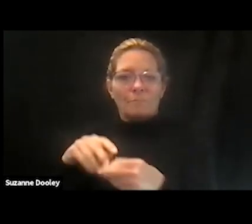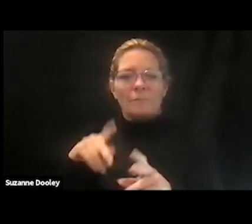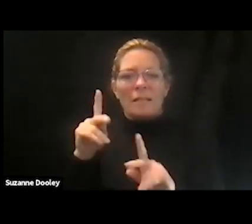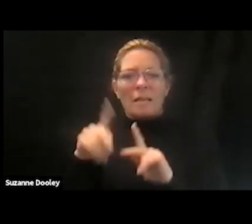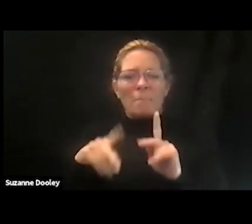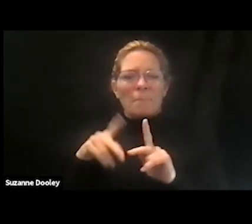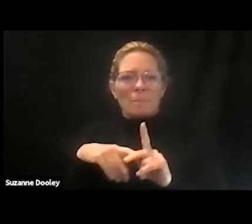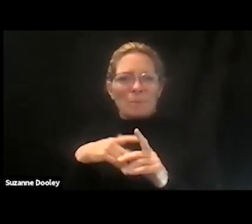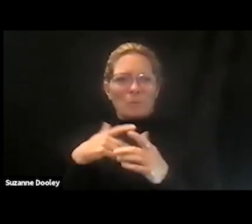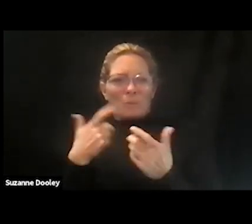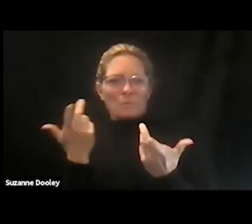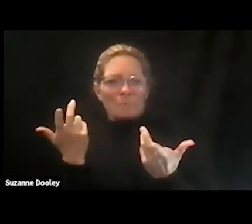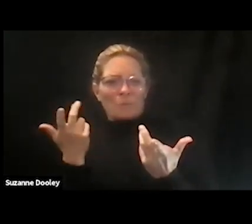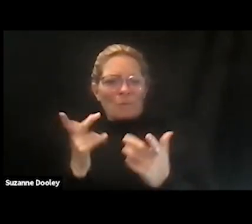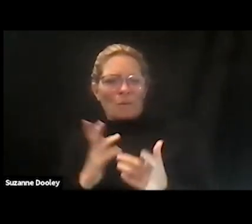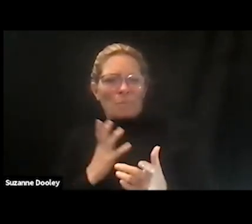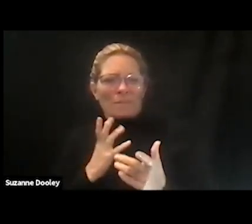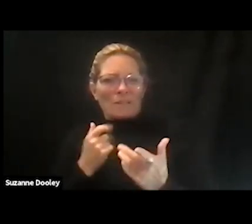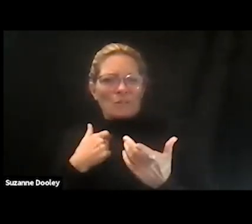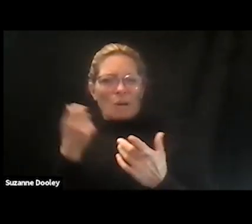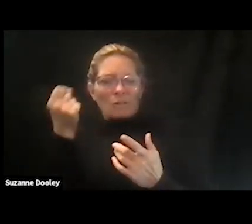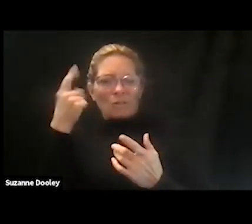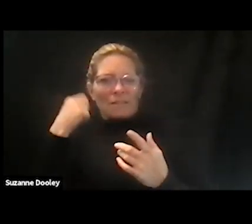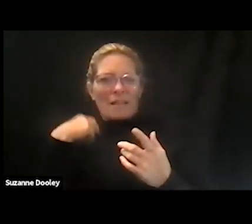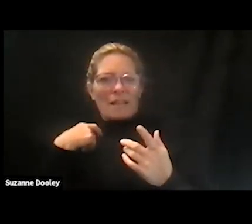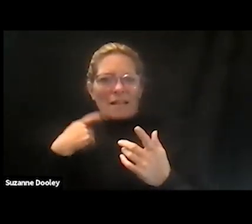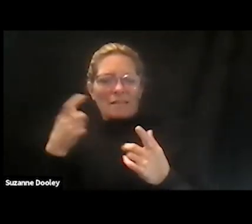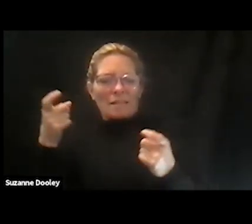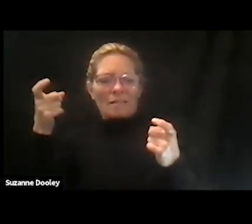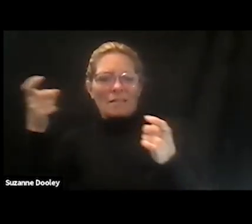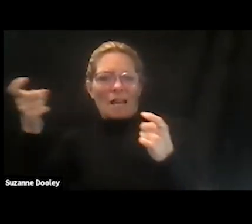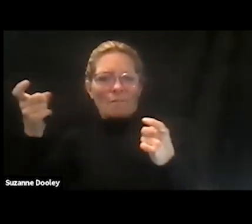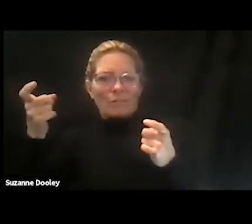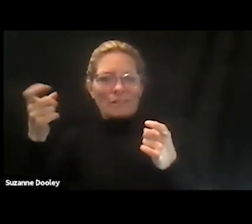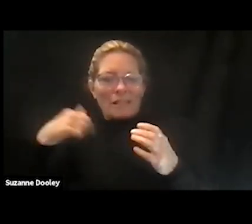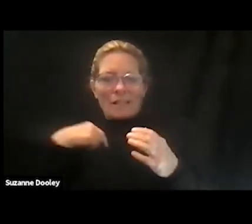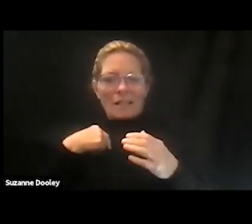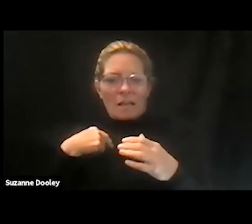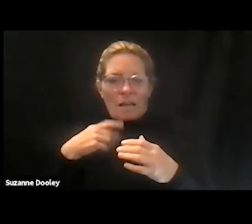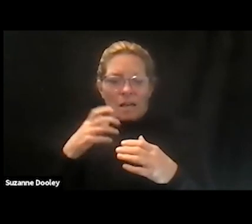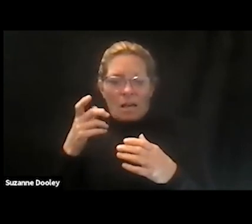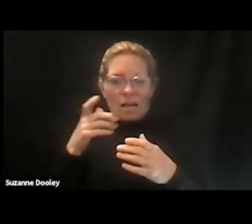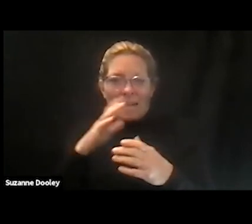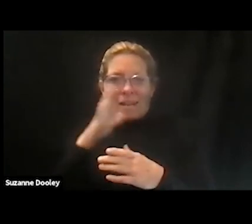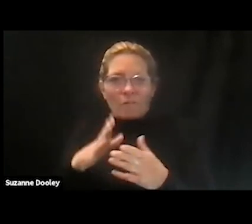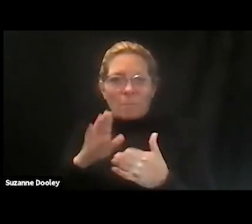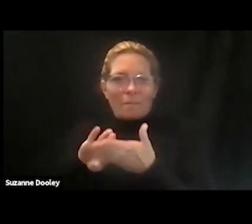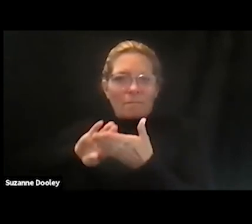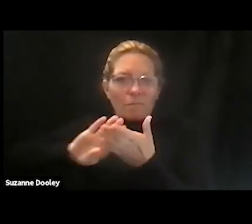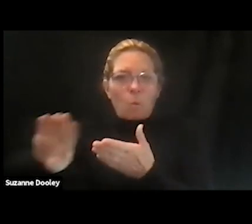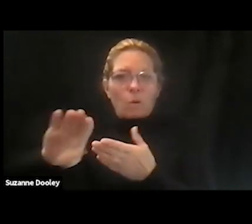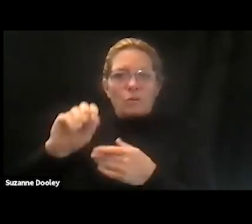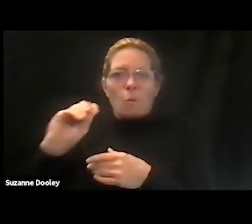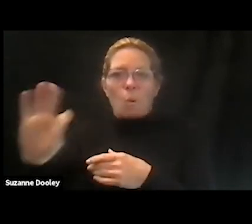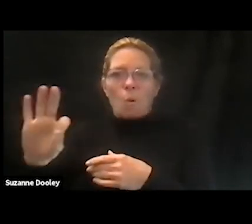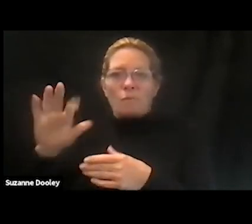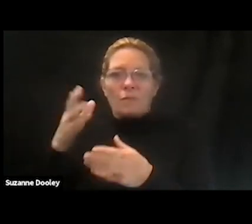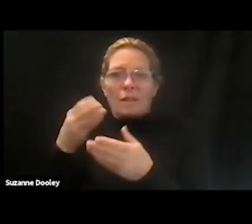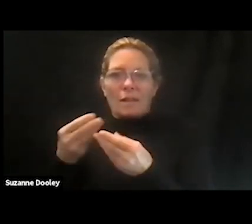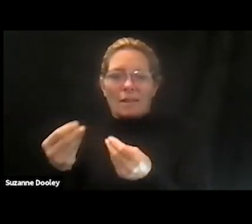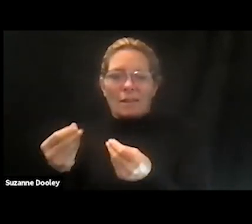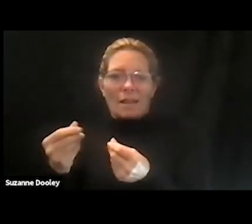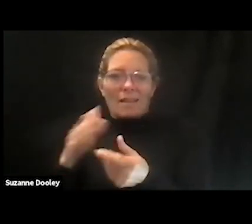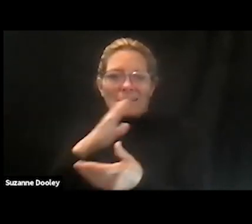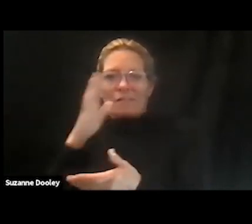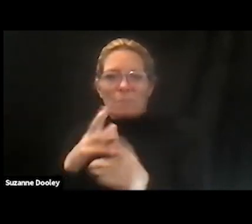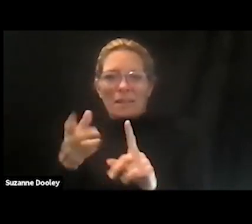understand the concept of sovereignty, that come from a place of privilege, of never being forced off the land, never